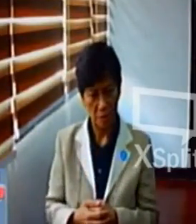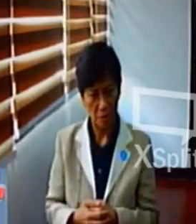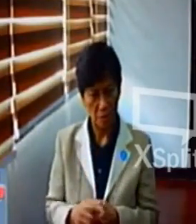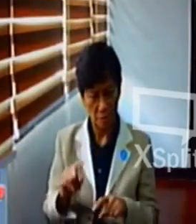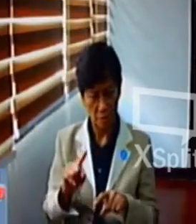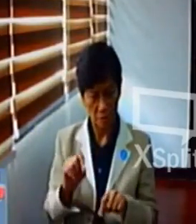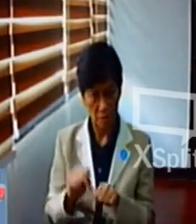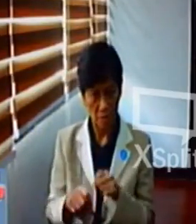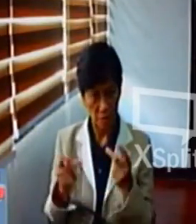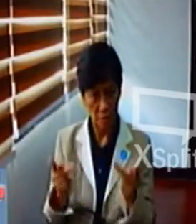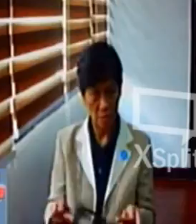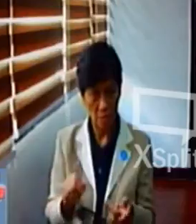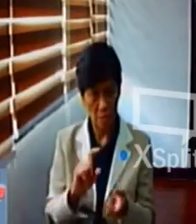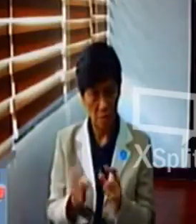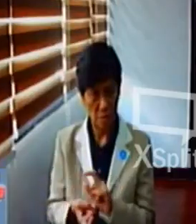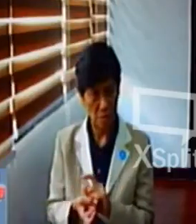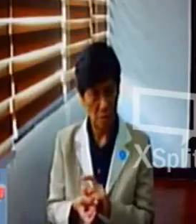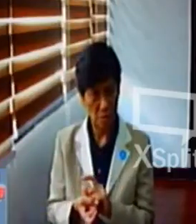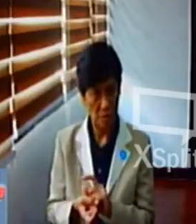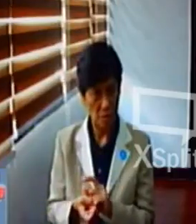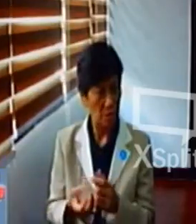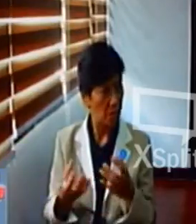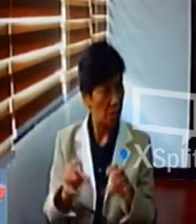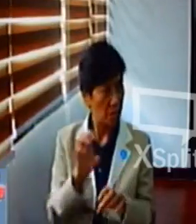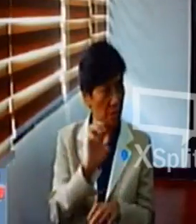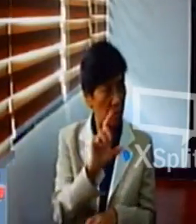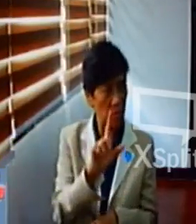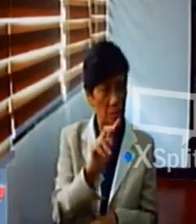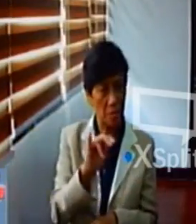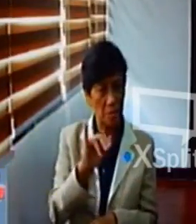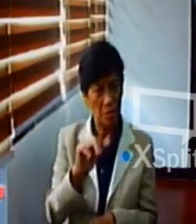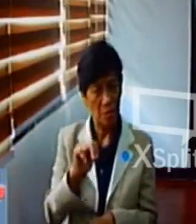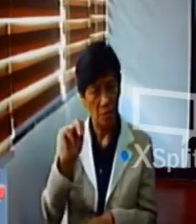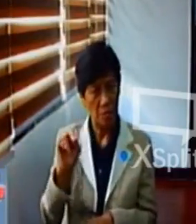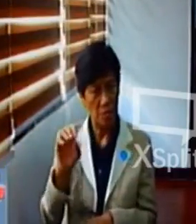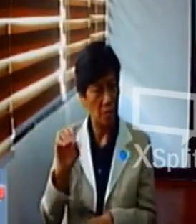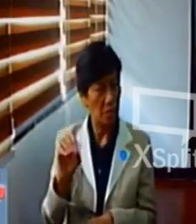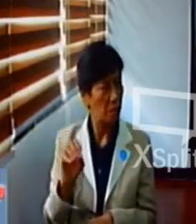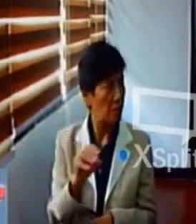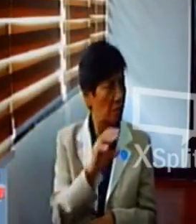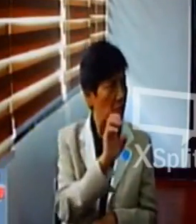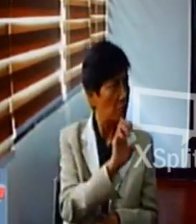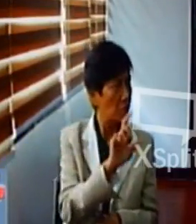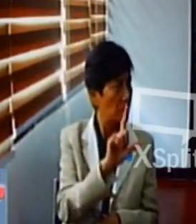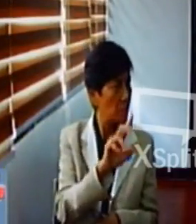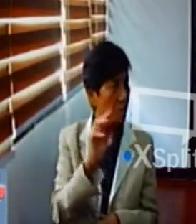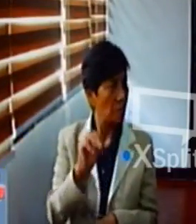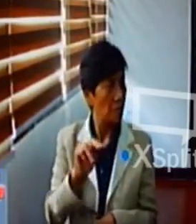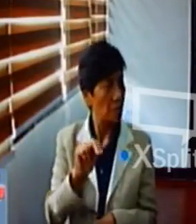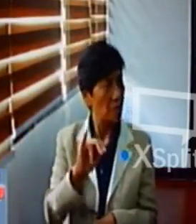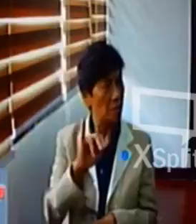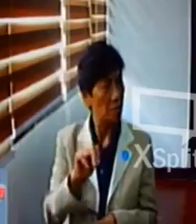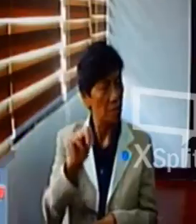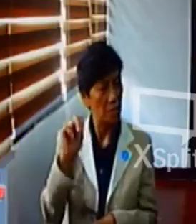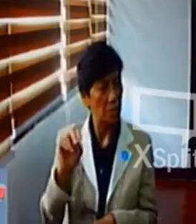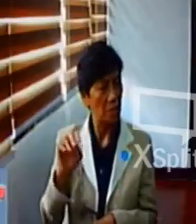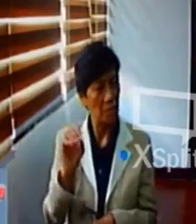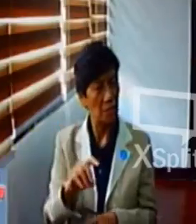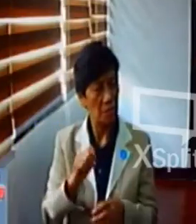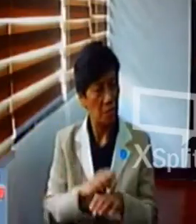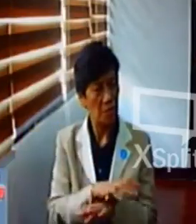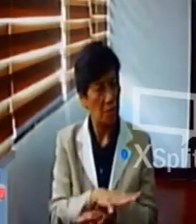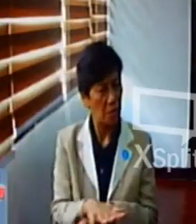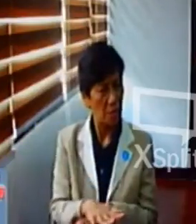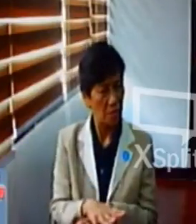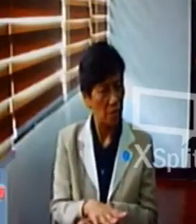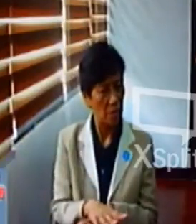is causing El Nino. Yes, sir. And El Nino is affecting the spawning patterns of